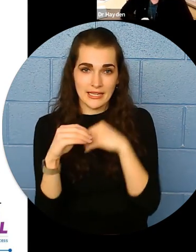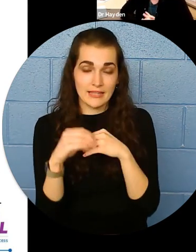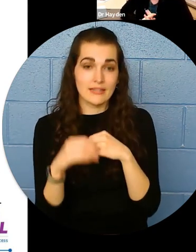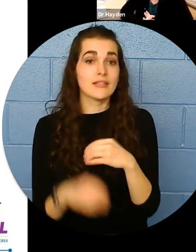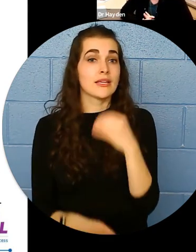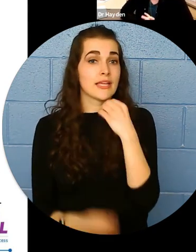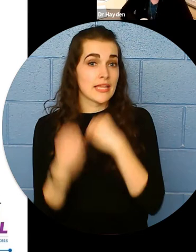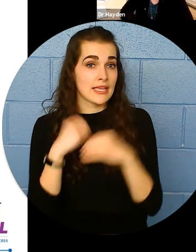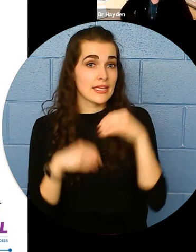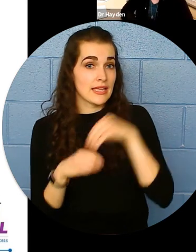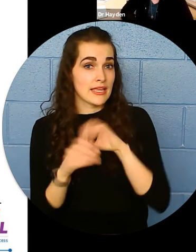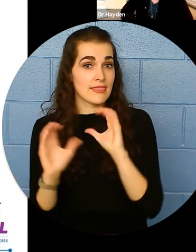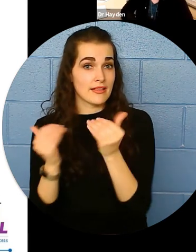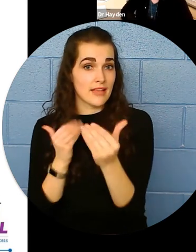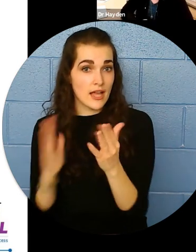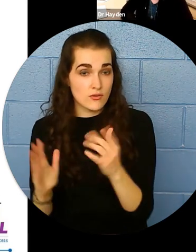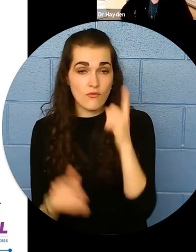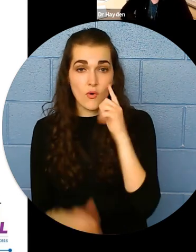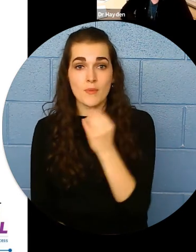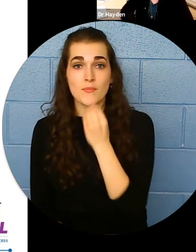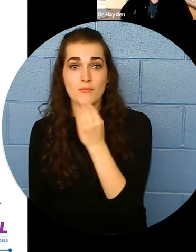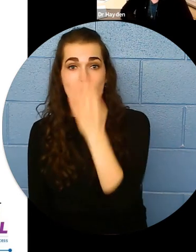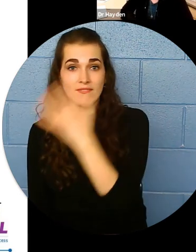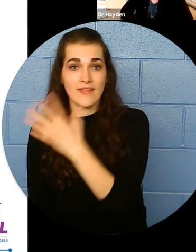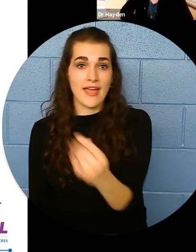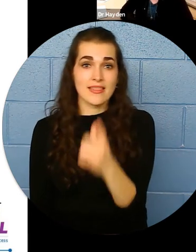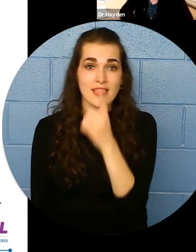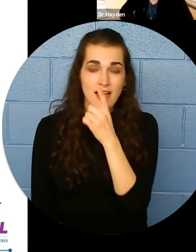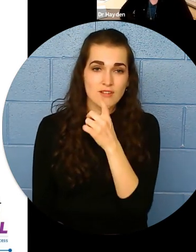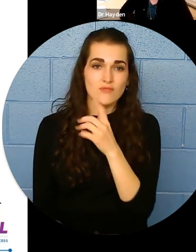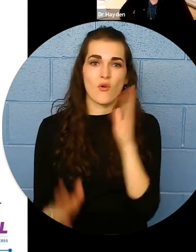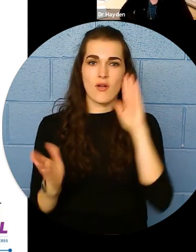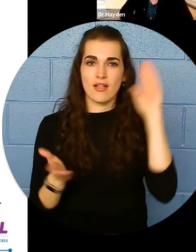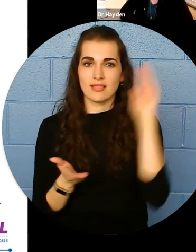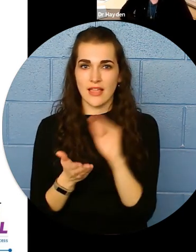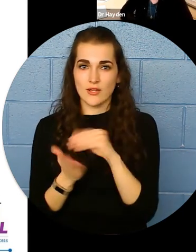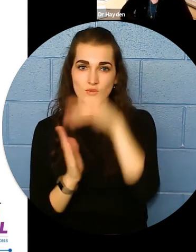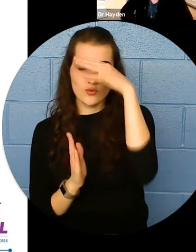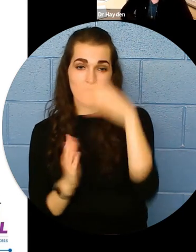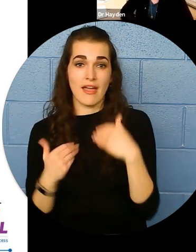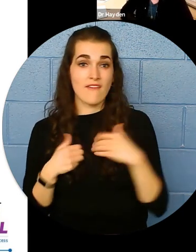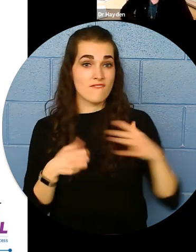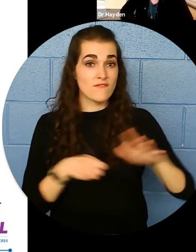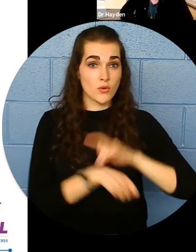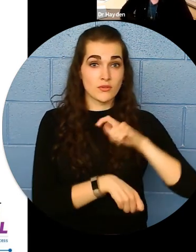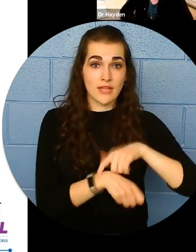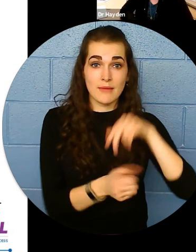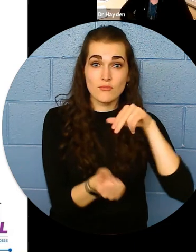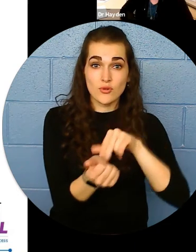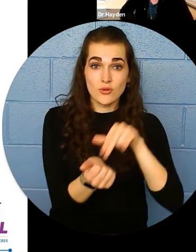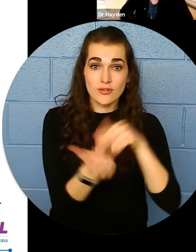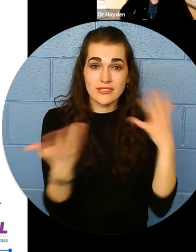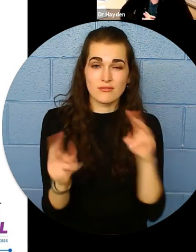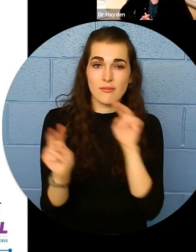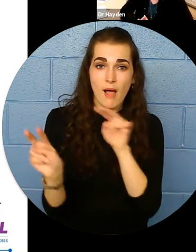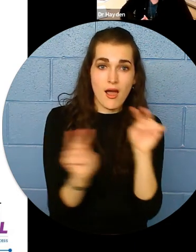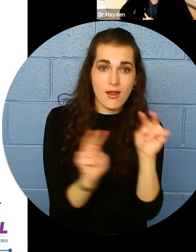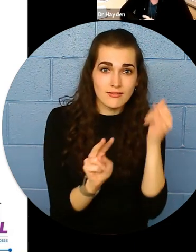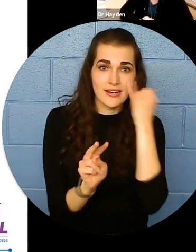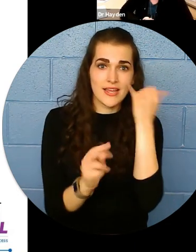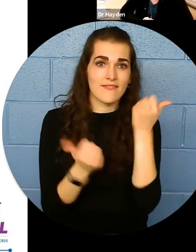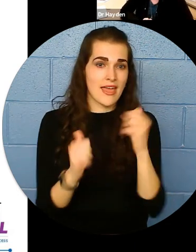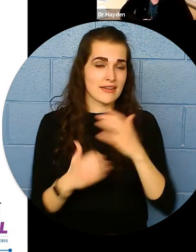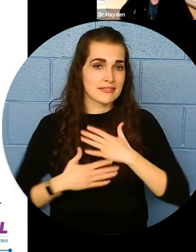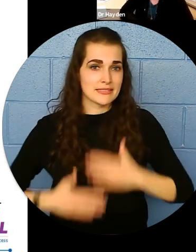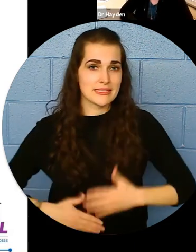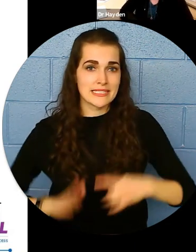our classrooms, again, to avoid those larger groups. We do have a full-time nurse here in the building who will also be monitoring. If there are any symptoms,